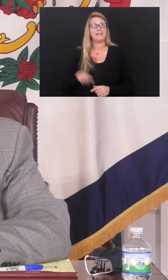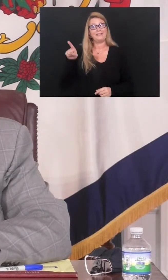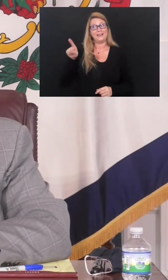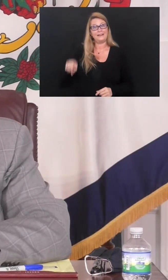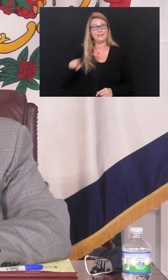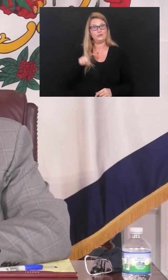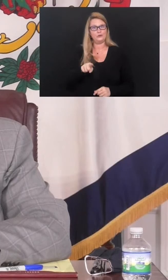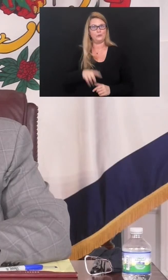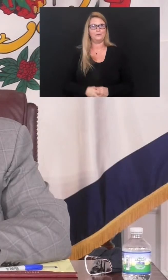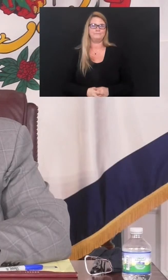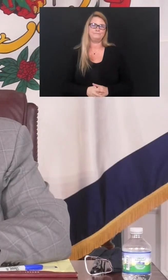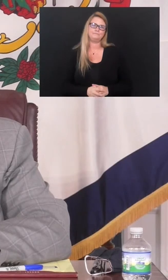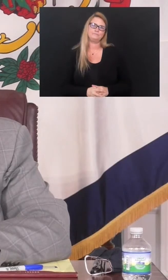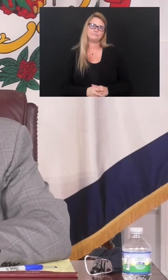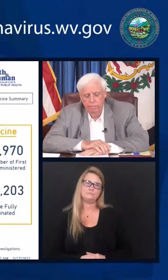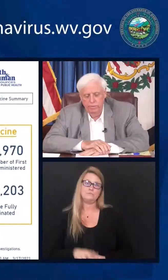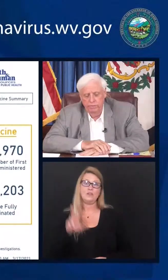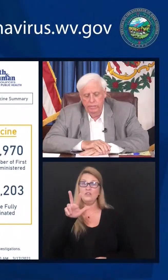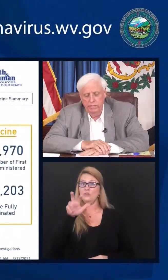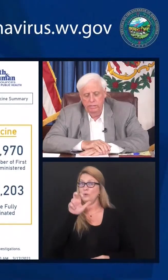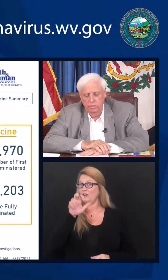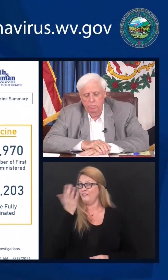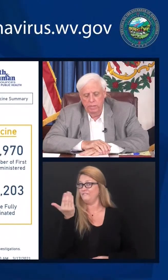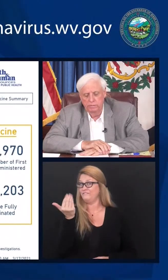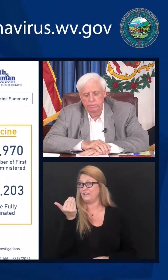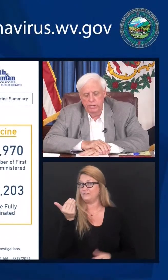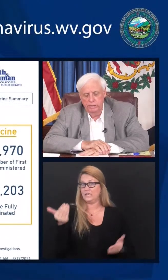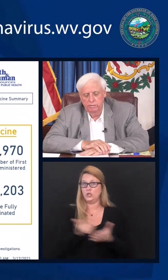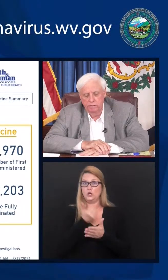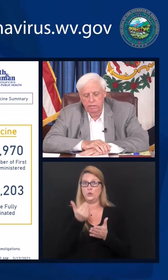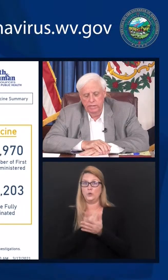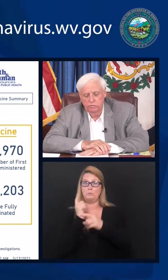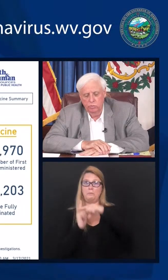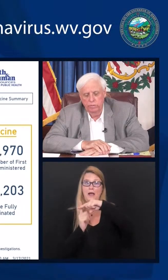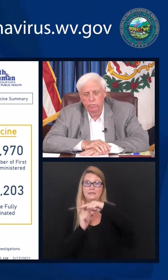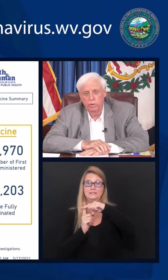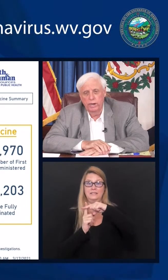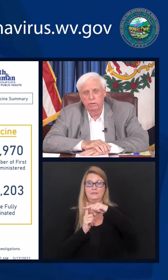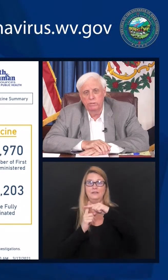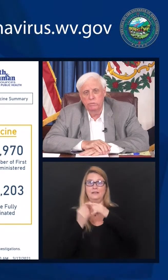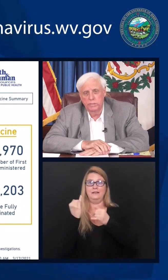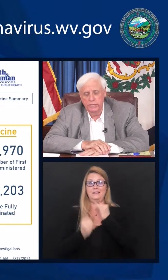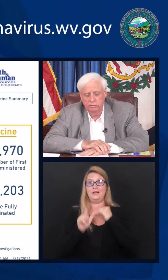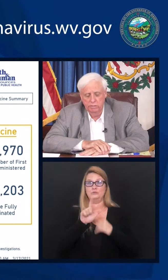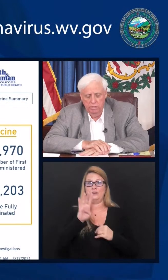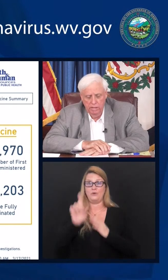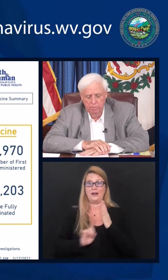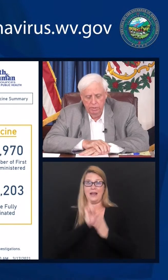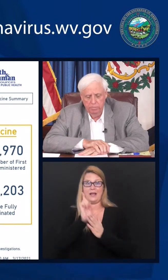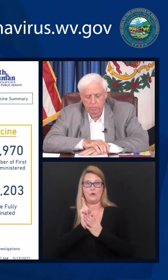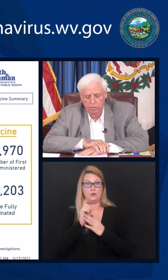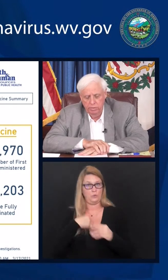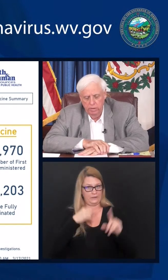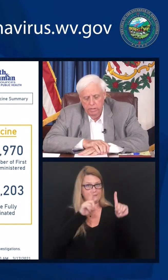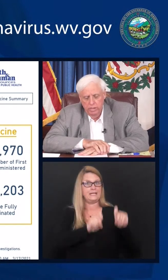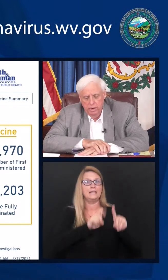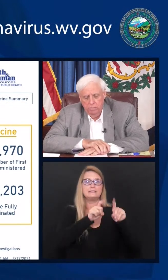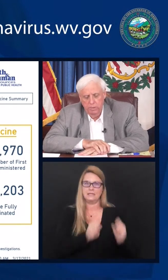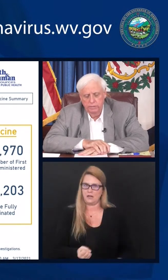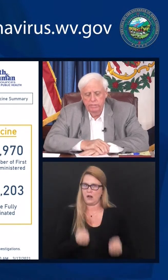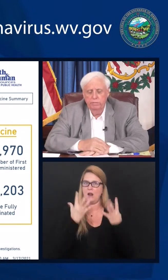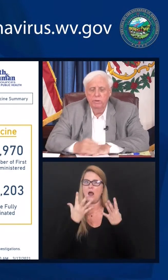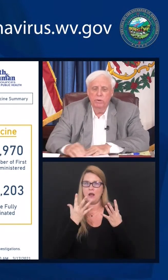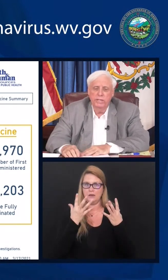Our numbers, we've had 315 new positive cases in the last 24 hours, and we tested a lot of people, and